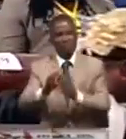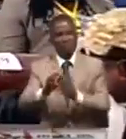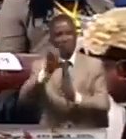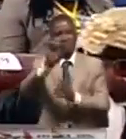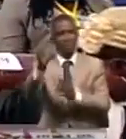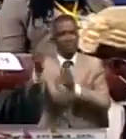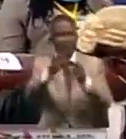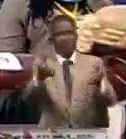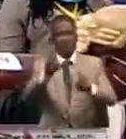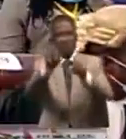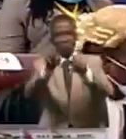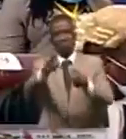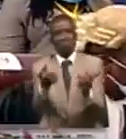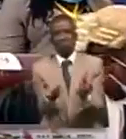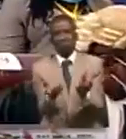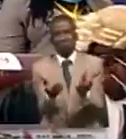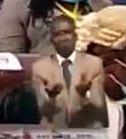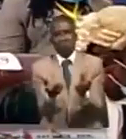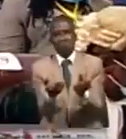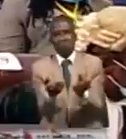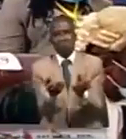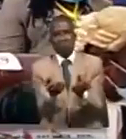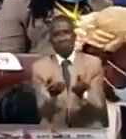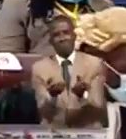date. That is very clear, my lord.